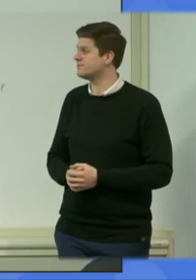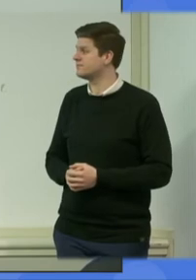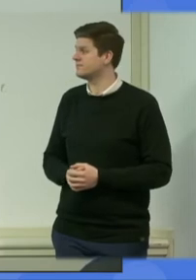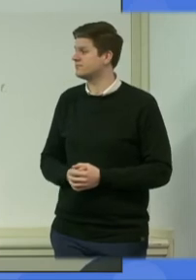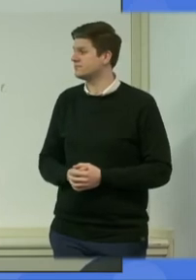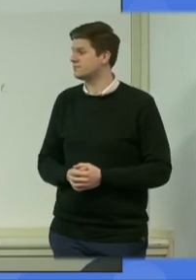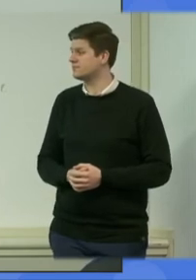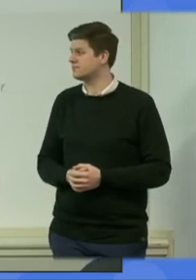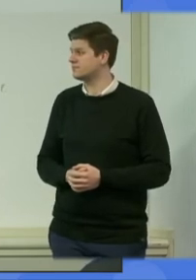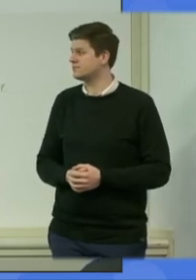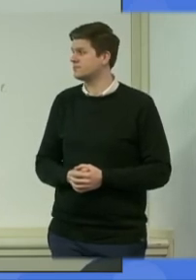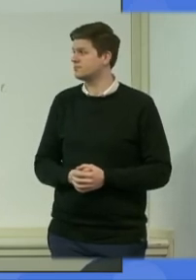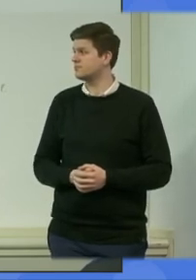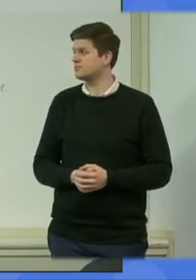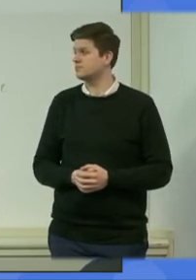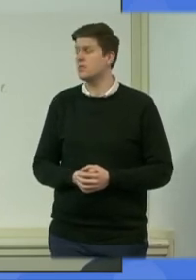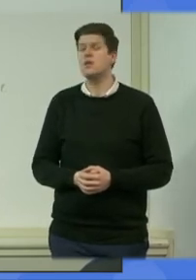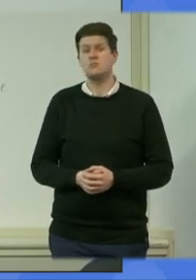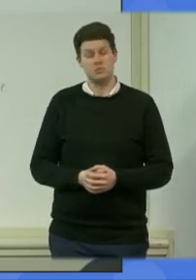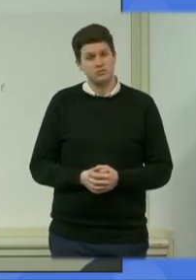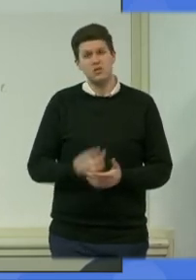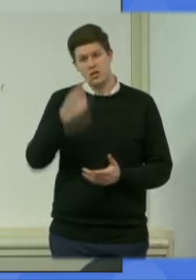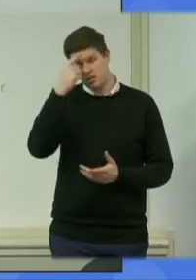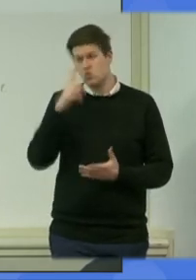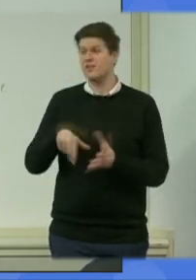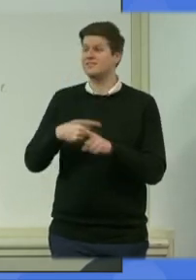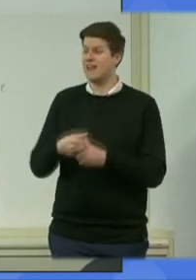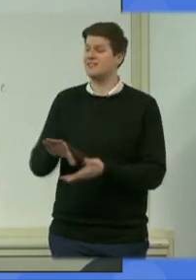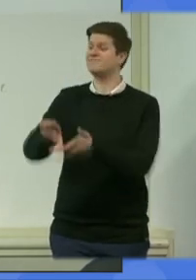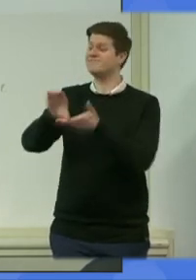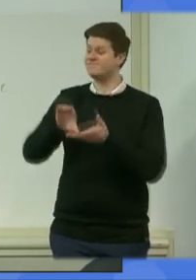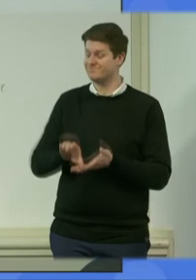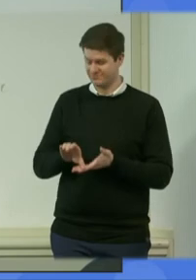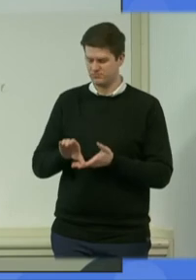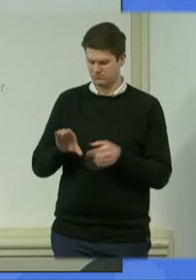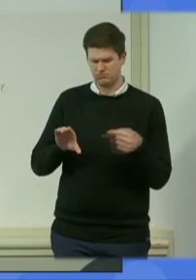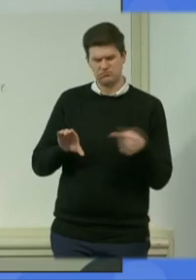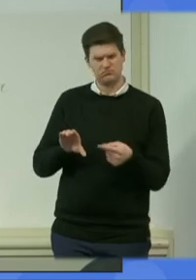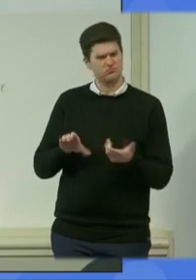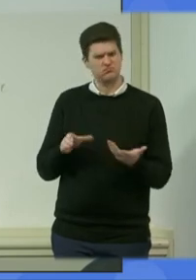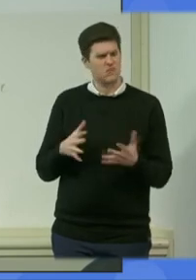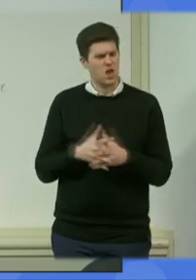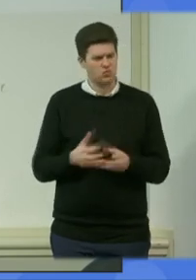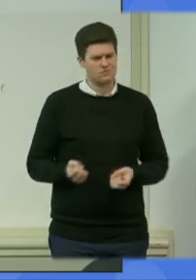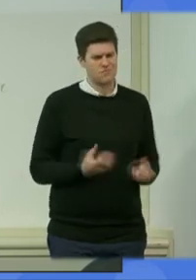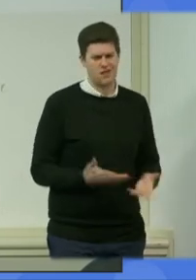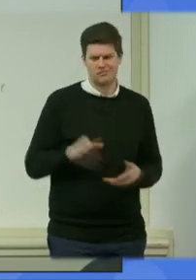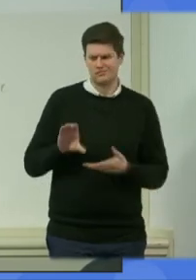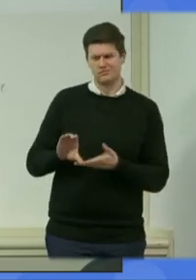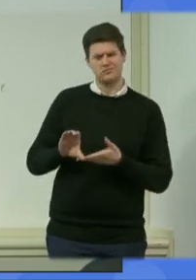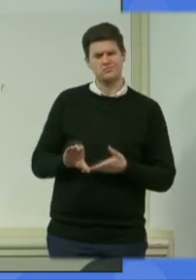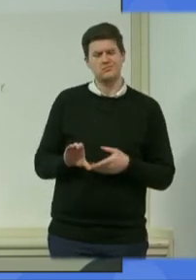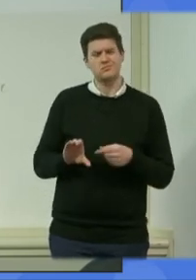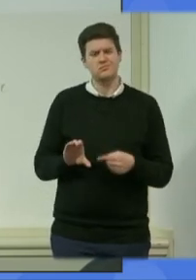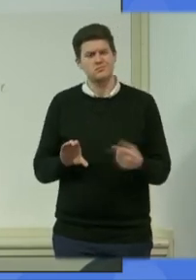greatest impacts it can have is how you spend the money. What do you, that give? You know, the take is one element, but the give in terms